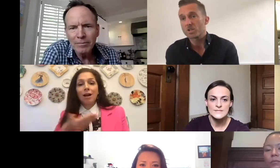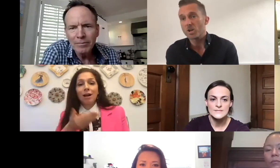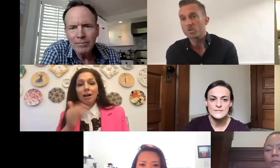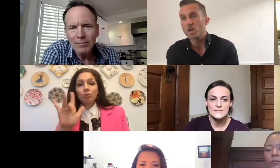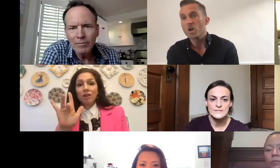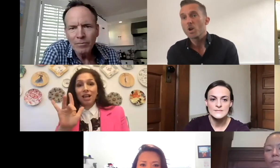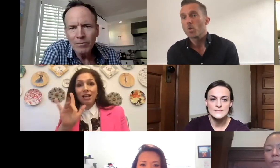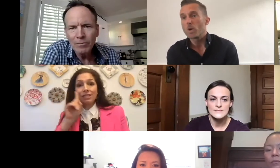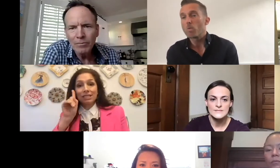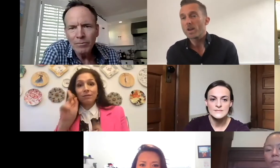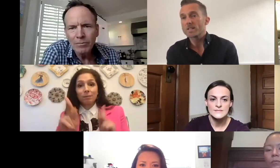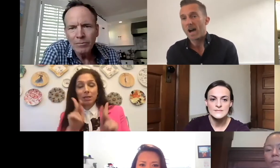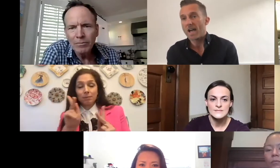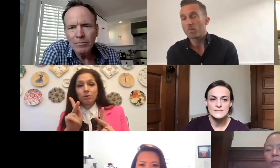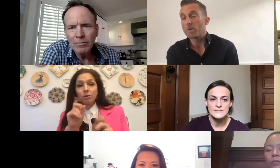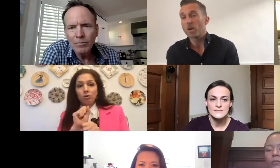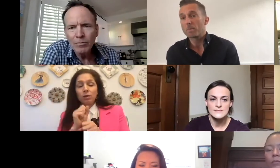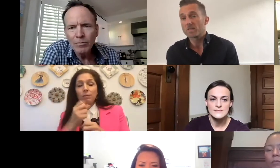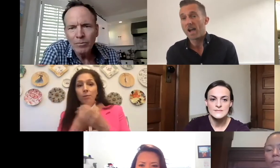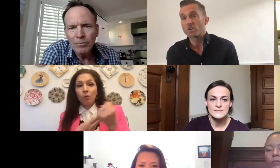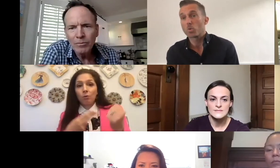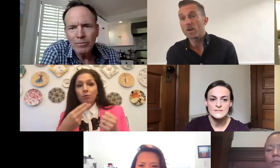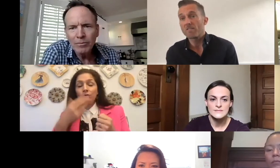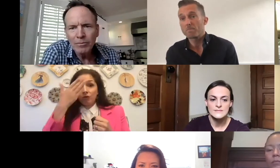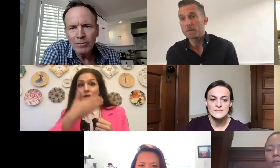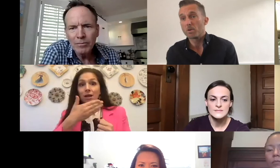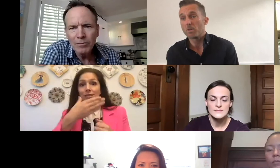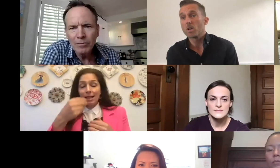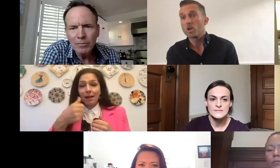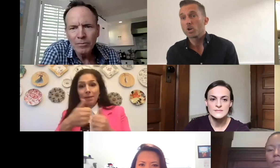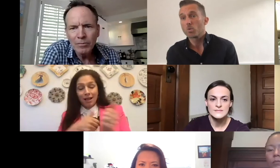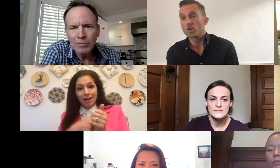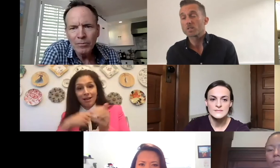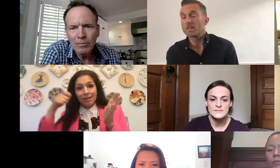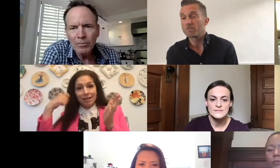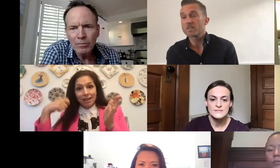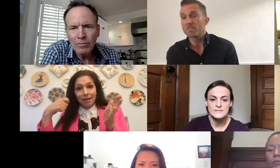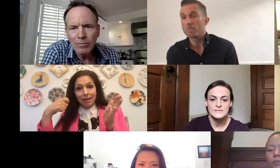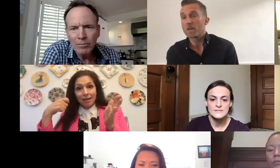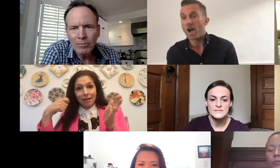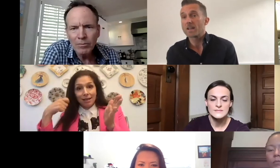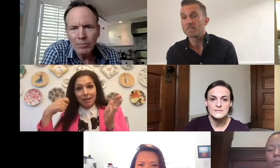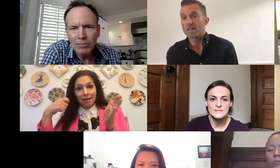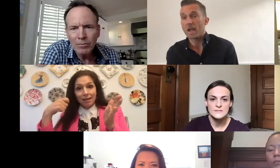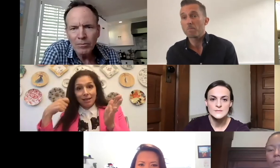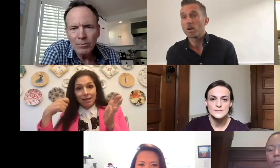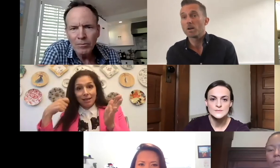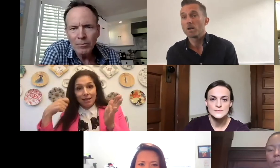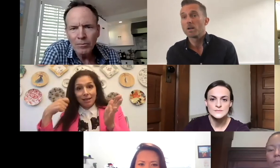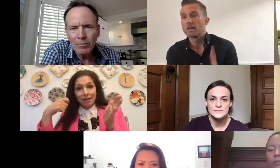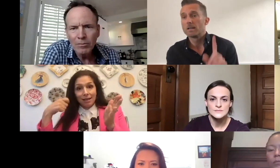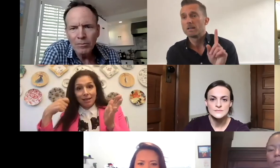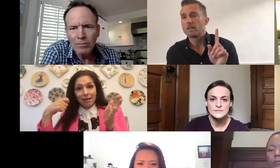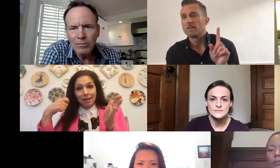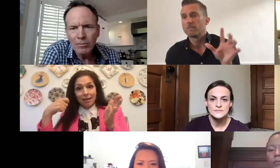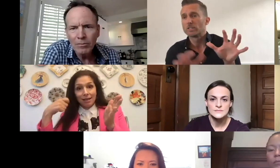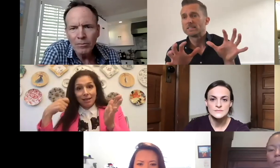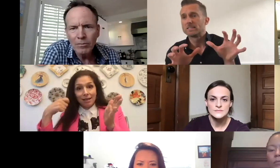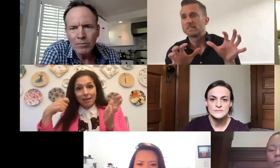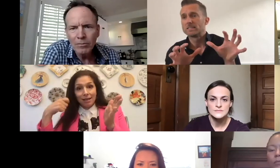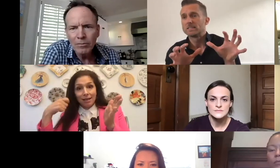this close, we were able to hire 25 people who worked in front of and behind the camera.